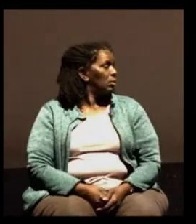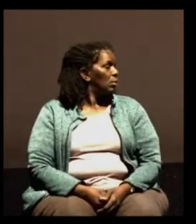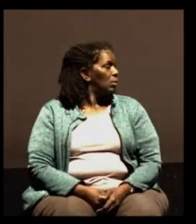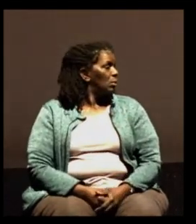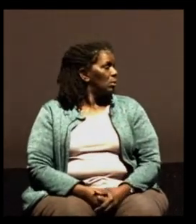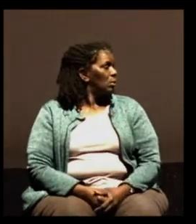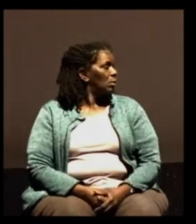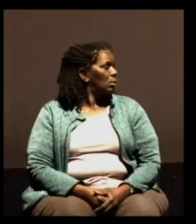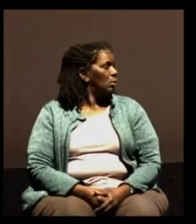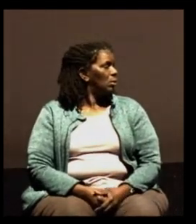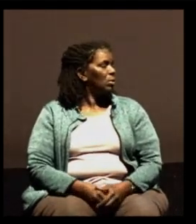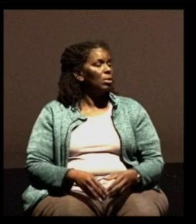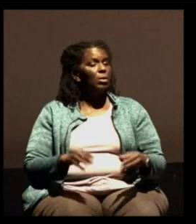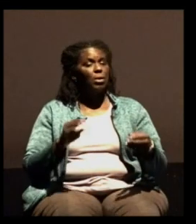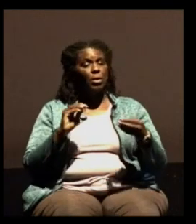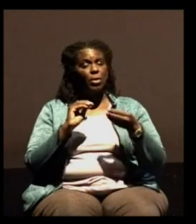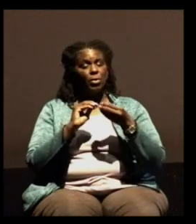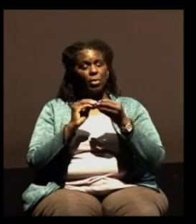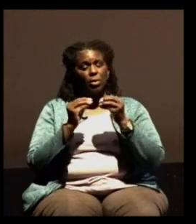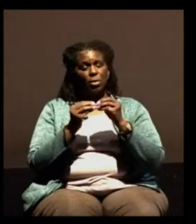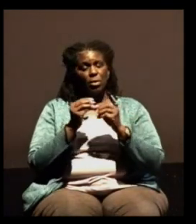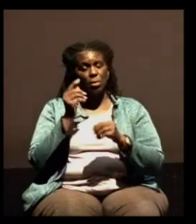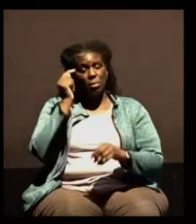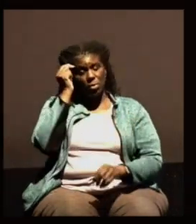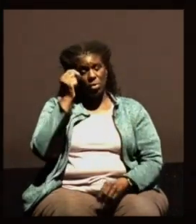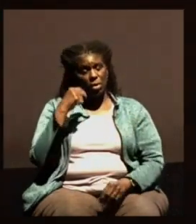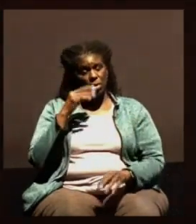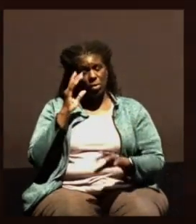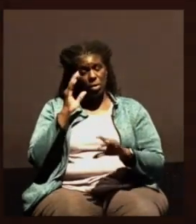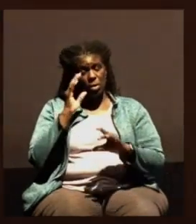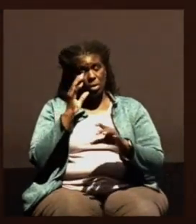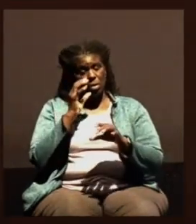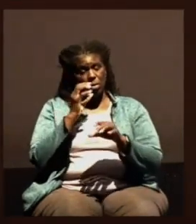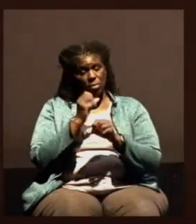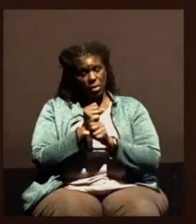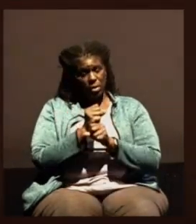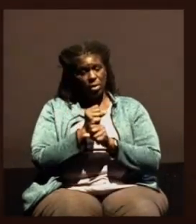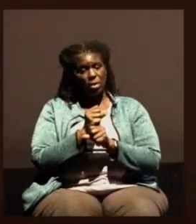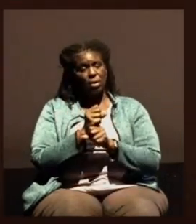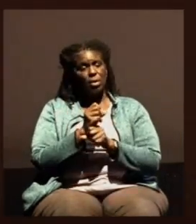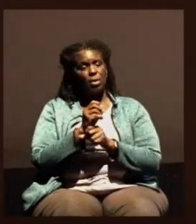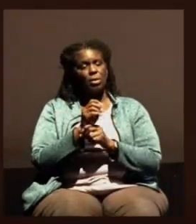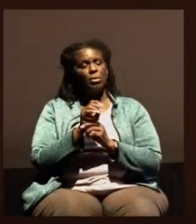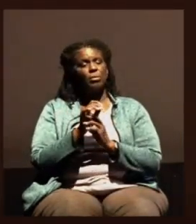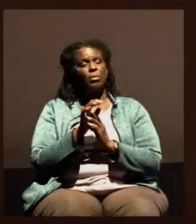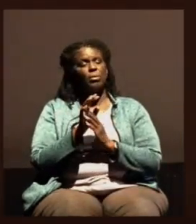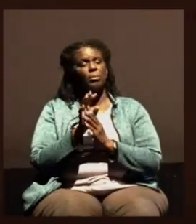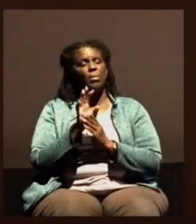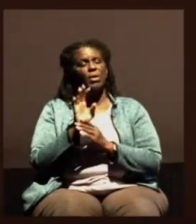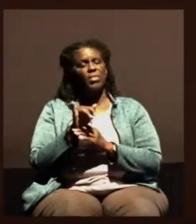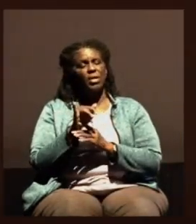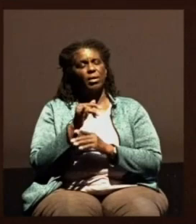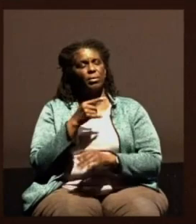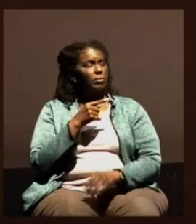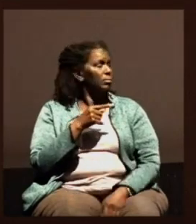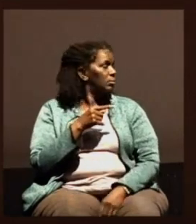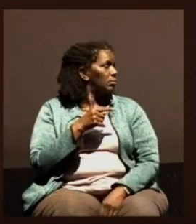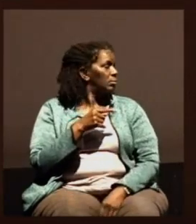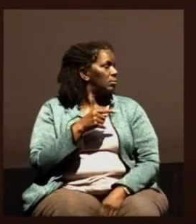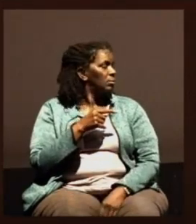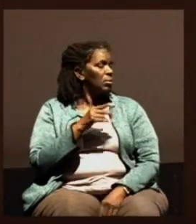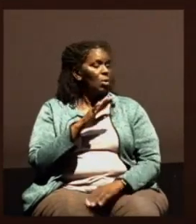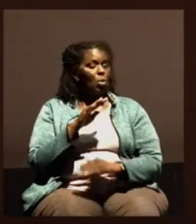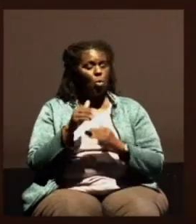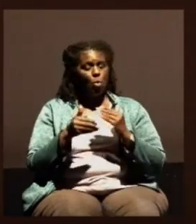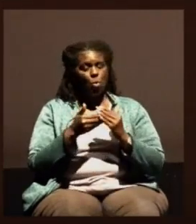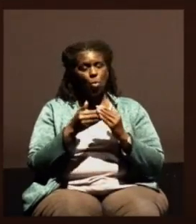In number theory, I was amazed by the Euler-Phi function and the Chinese remainder theorem, and all these concepts